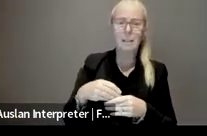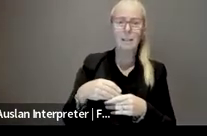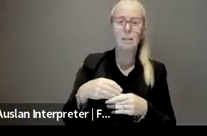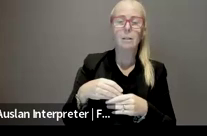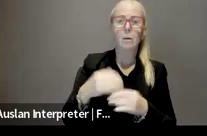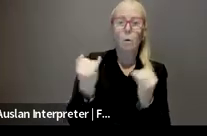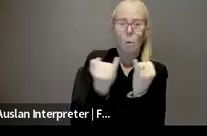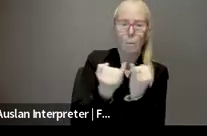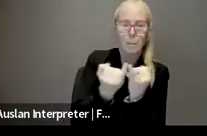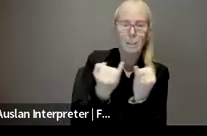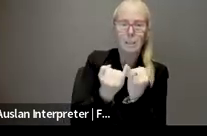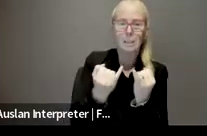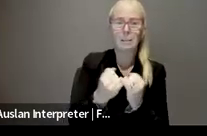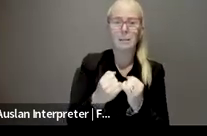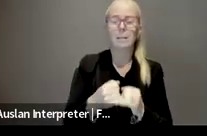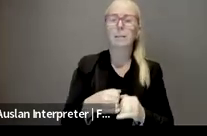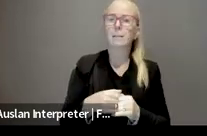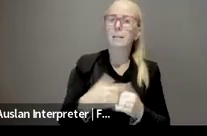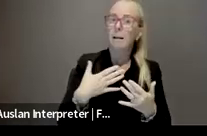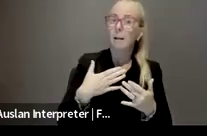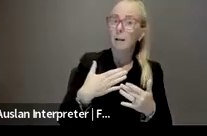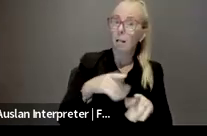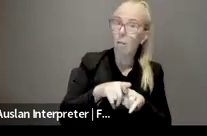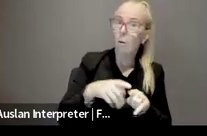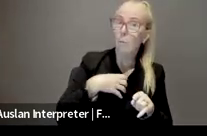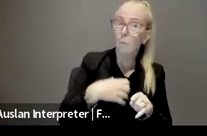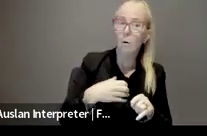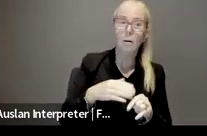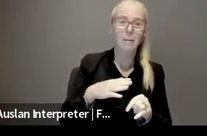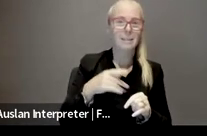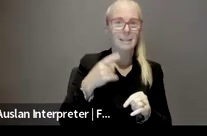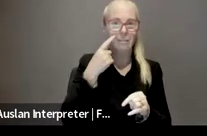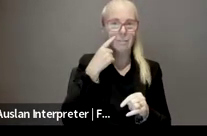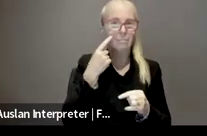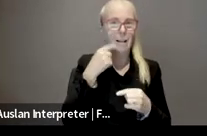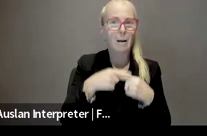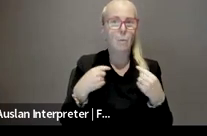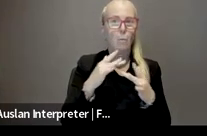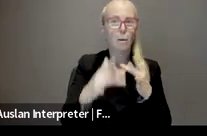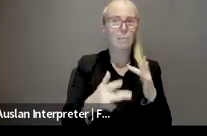To learn more, please visit our website at ivocab.com.au.